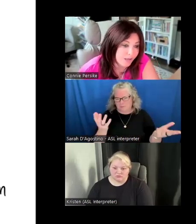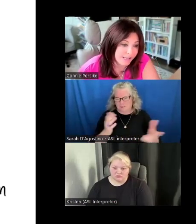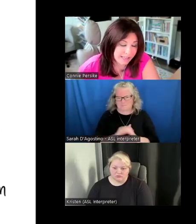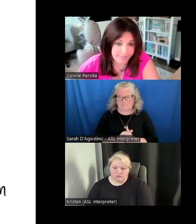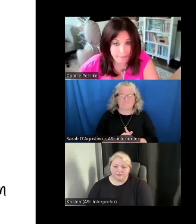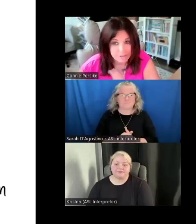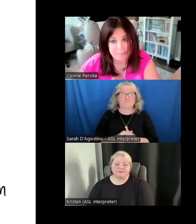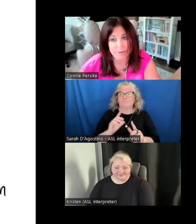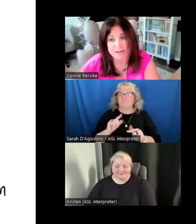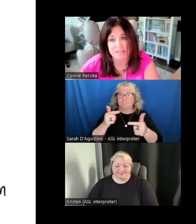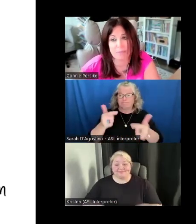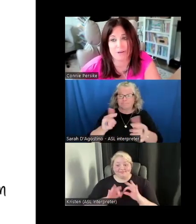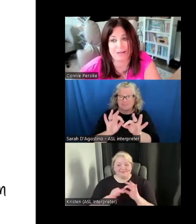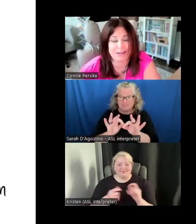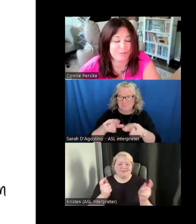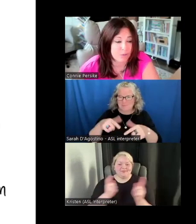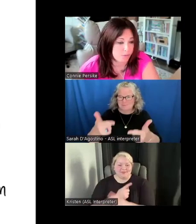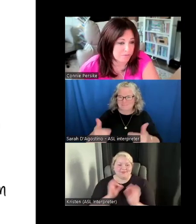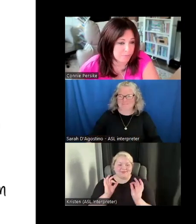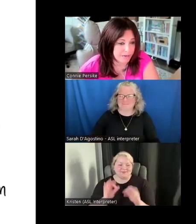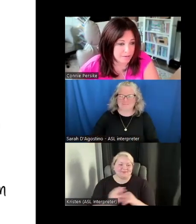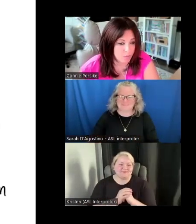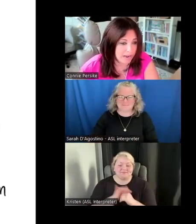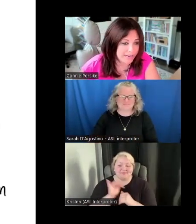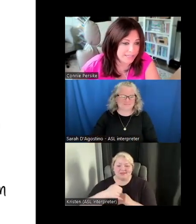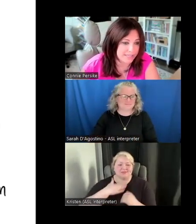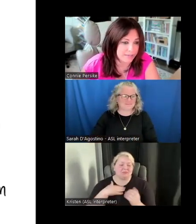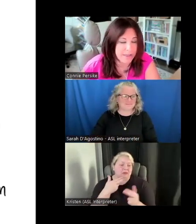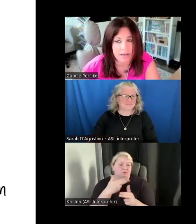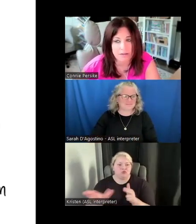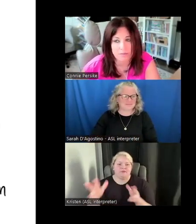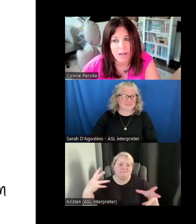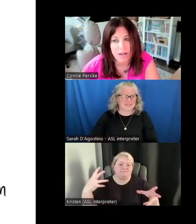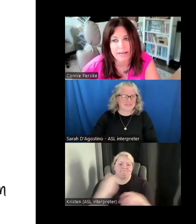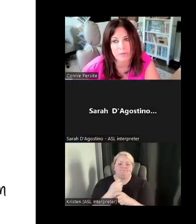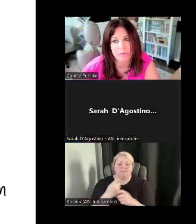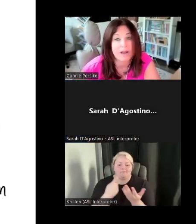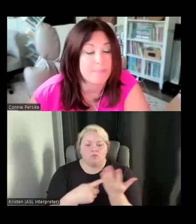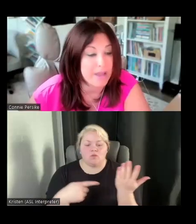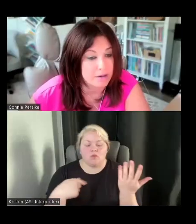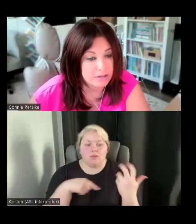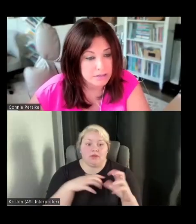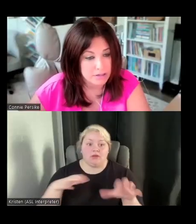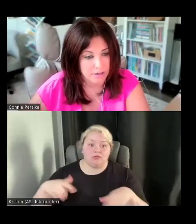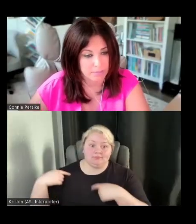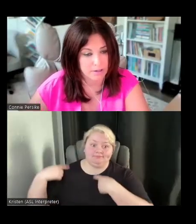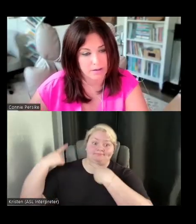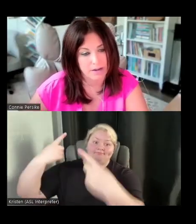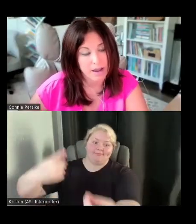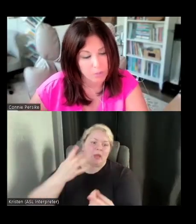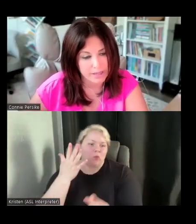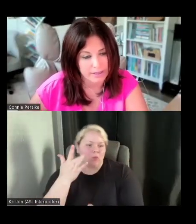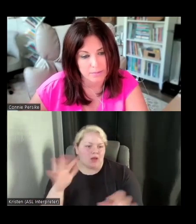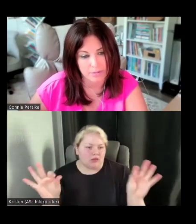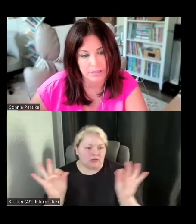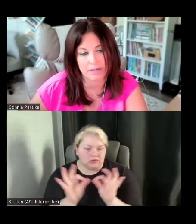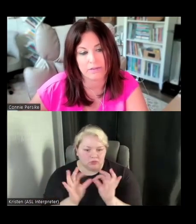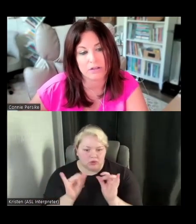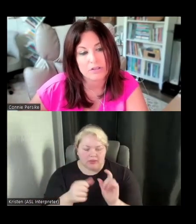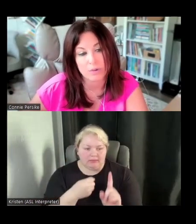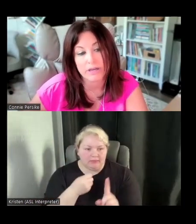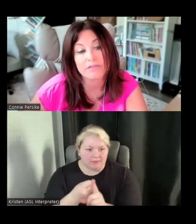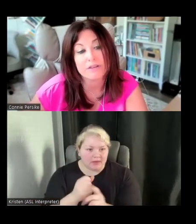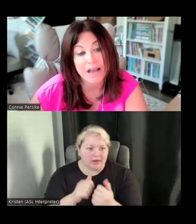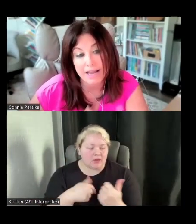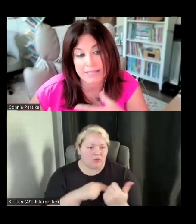so that was my brief summary of where we've been and why why it matters on how we think about